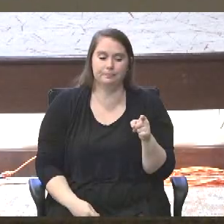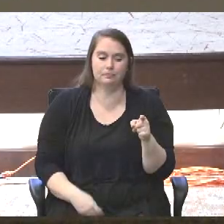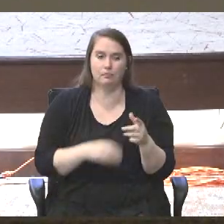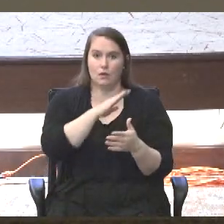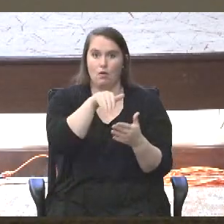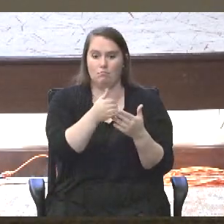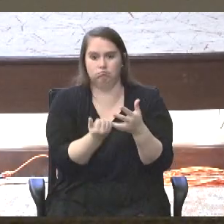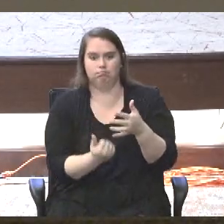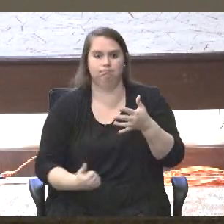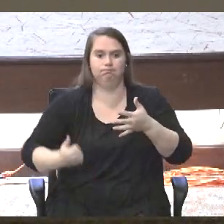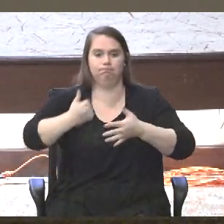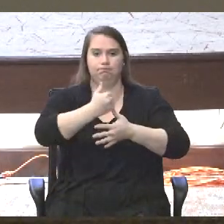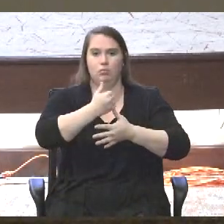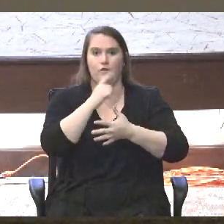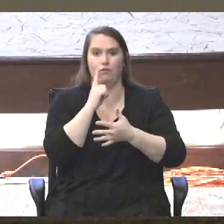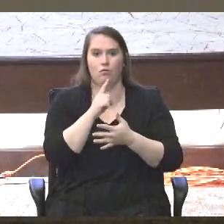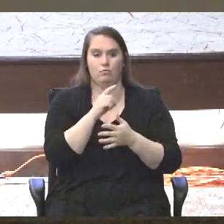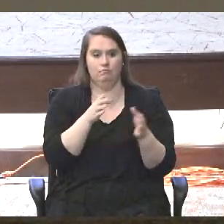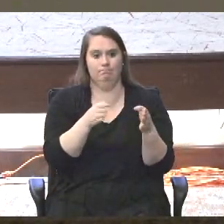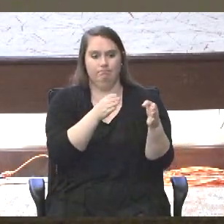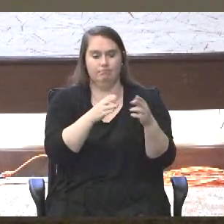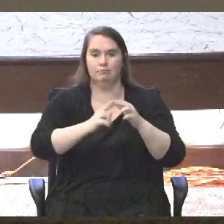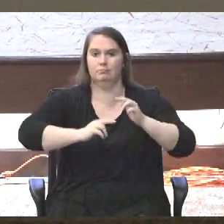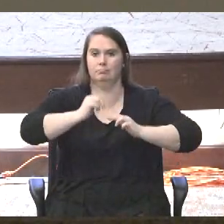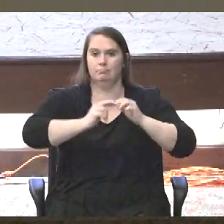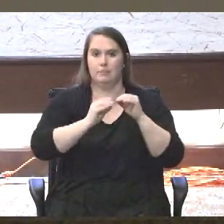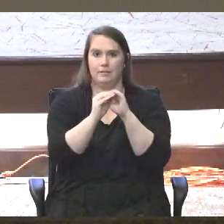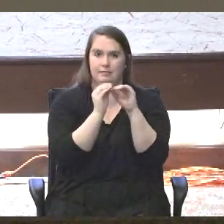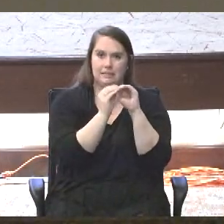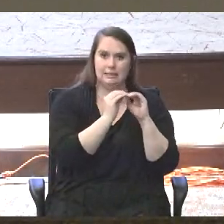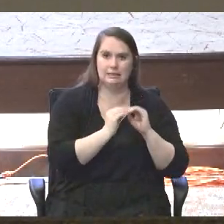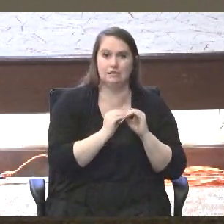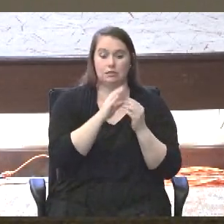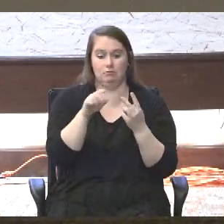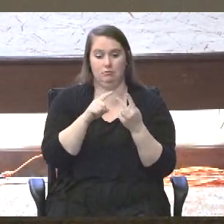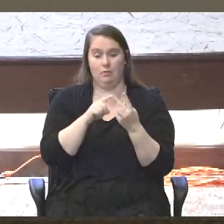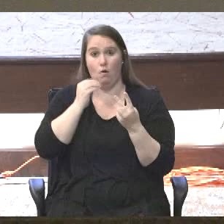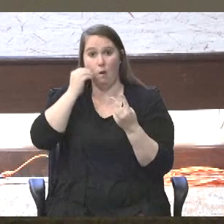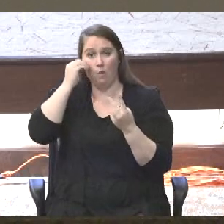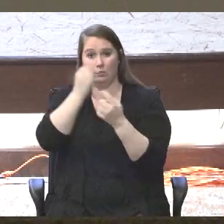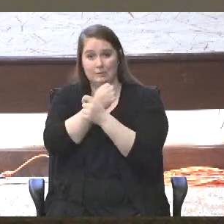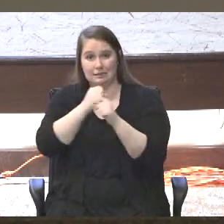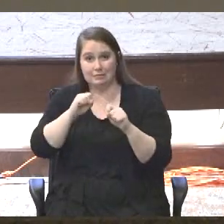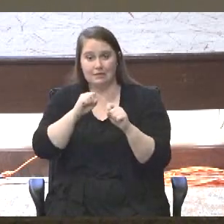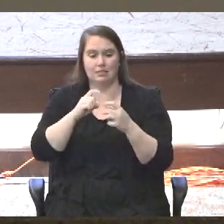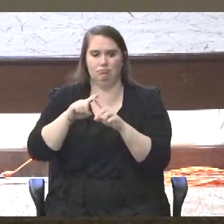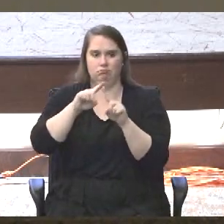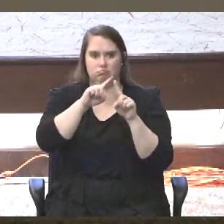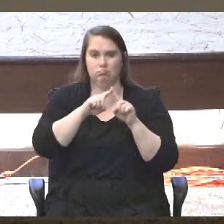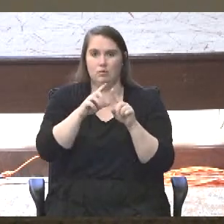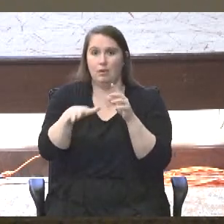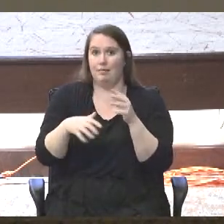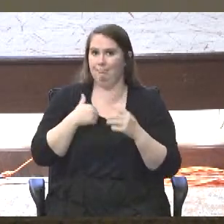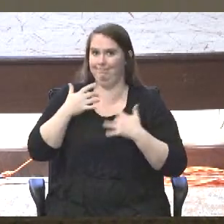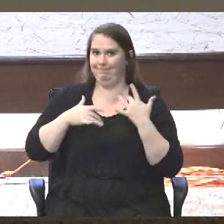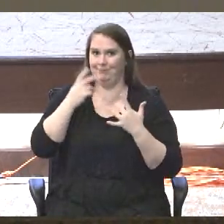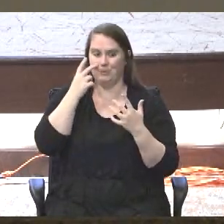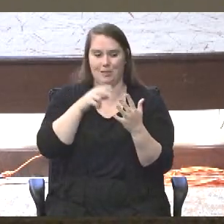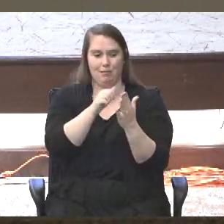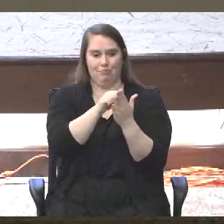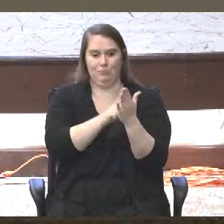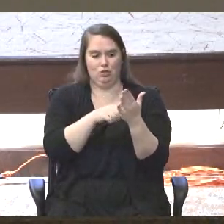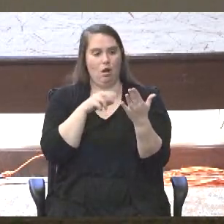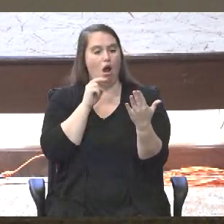of infrastructure repair and public safety on a lot of these that we see in the agenda today. But yeah,